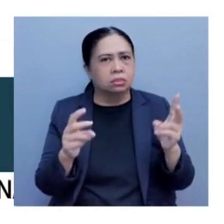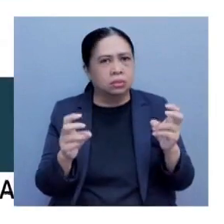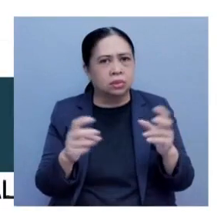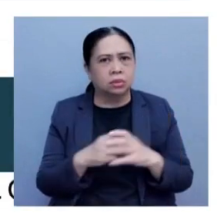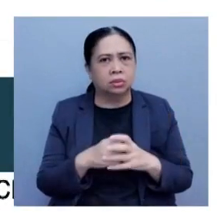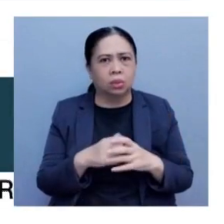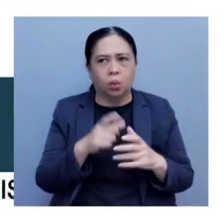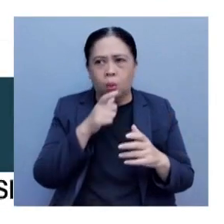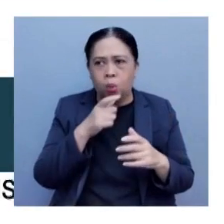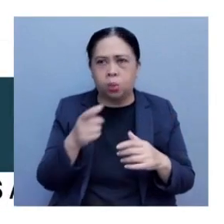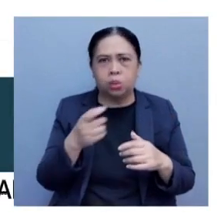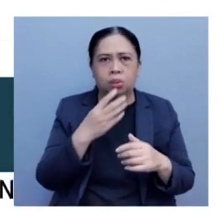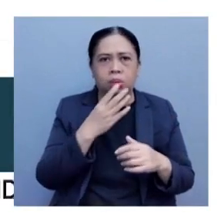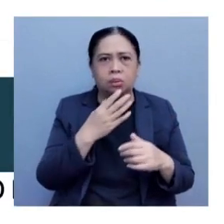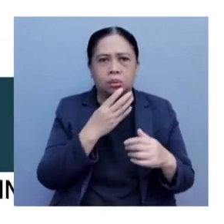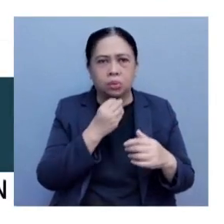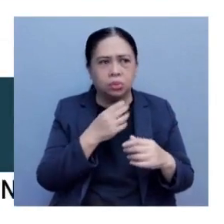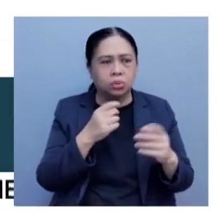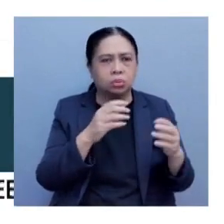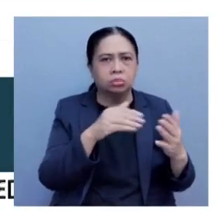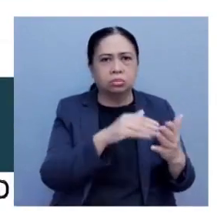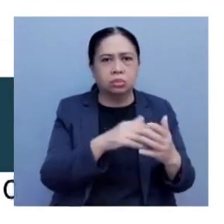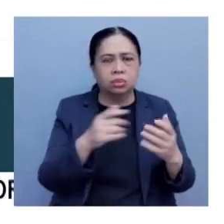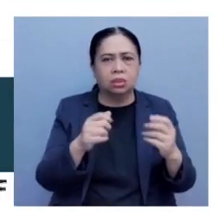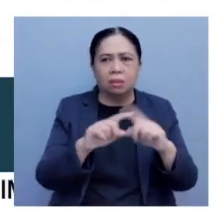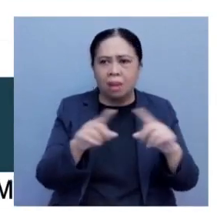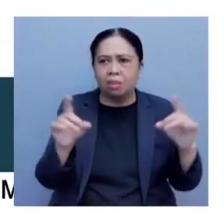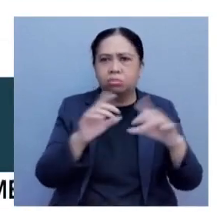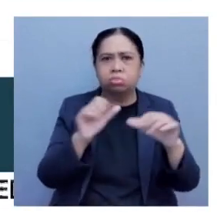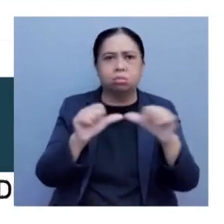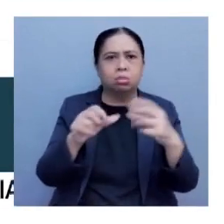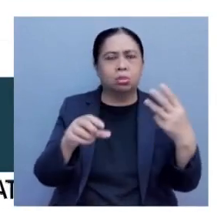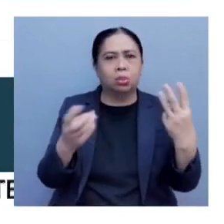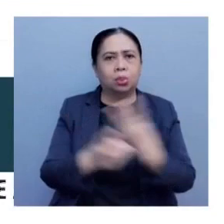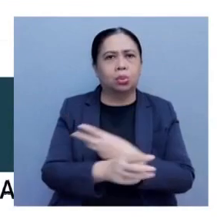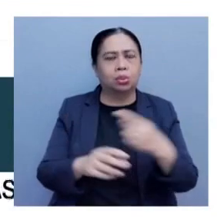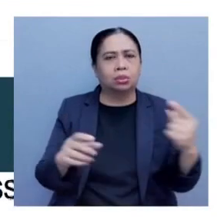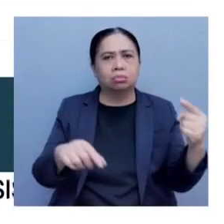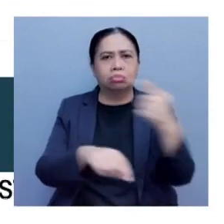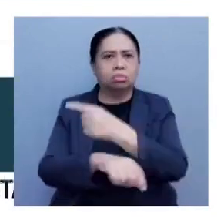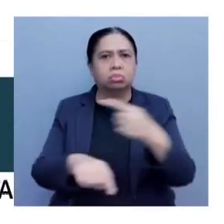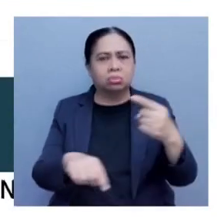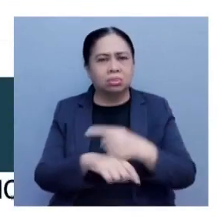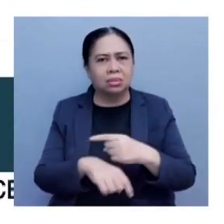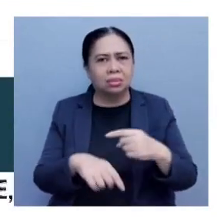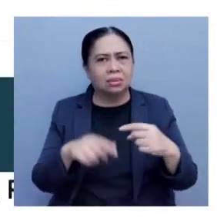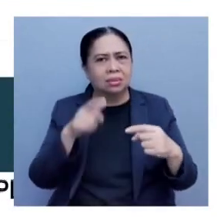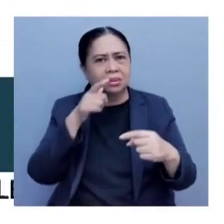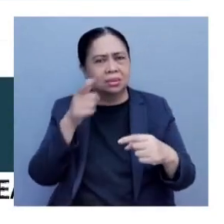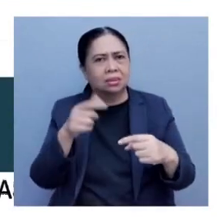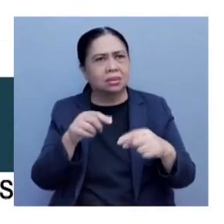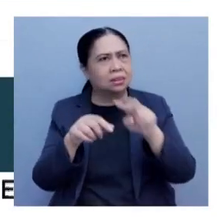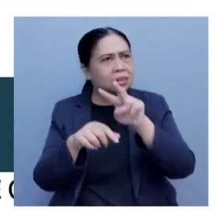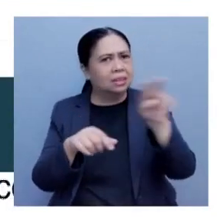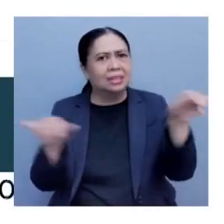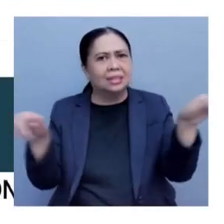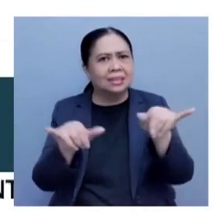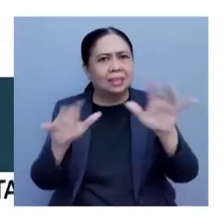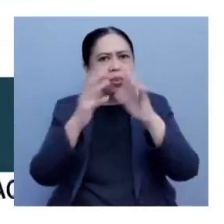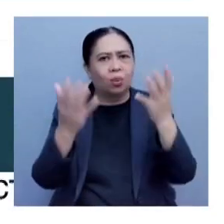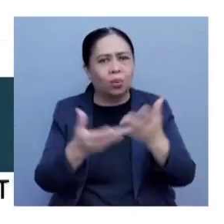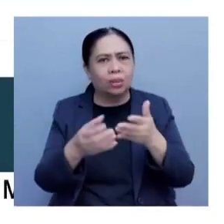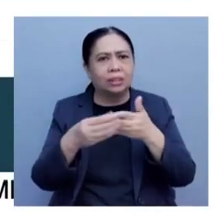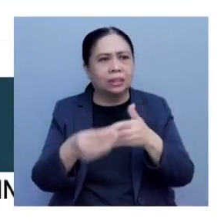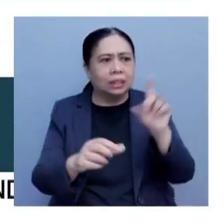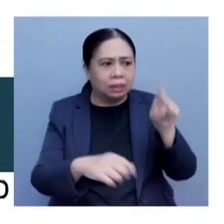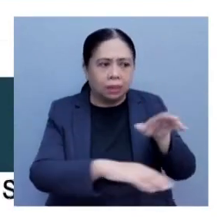perpetrating genocides, crimes against the humanity, this same world leader should have come